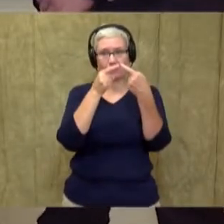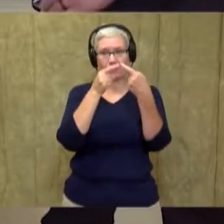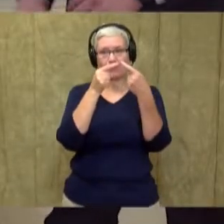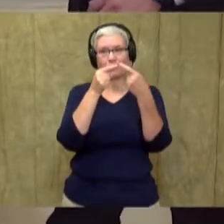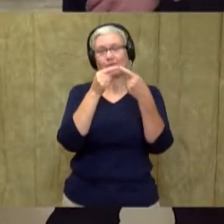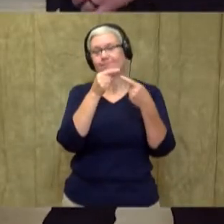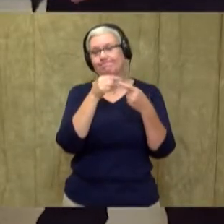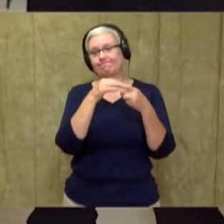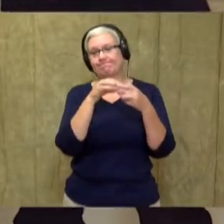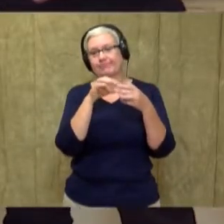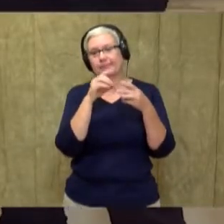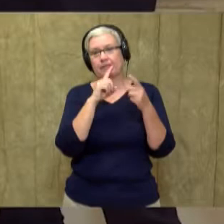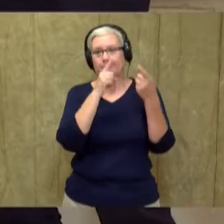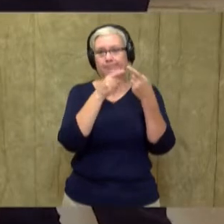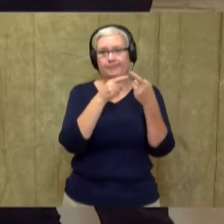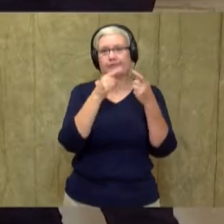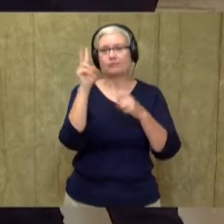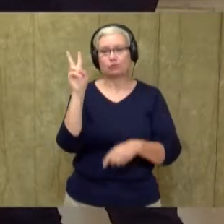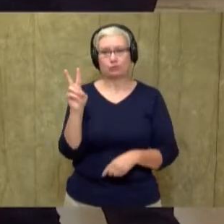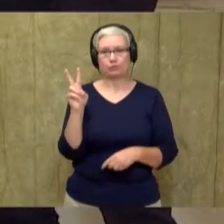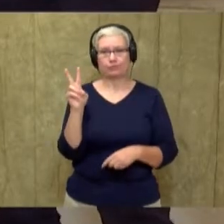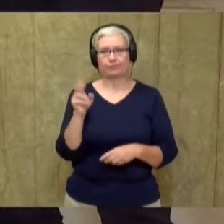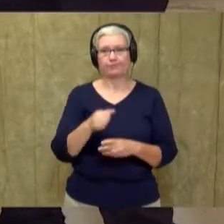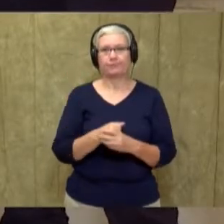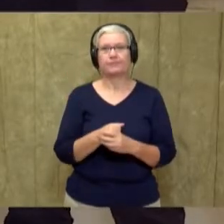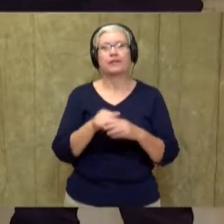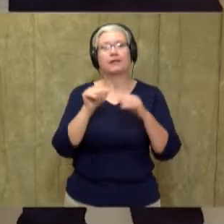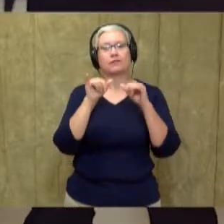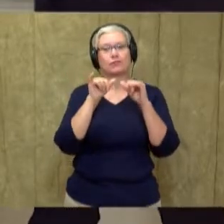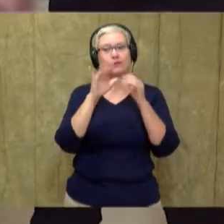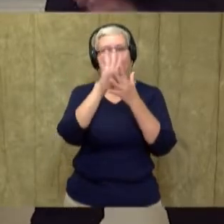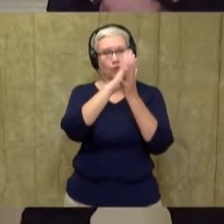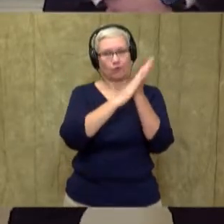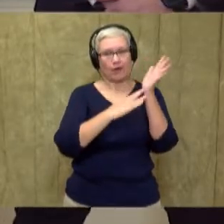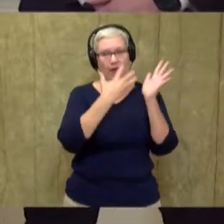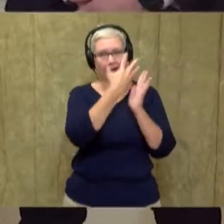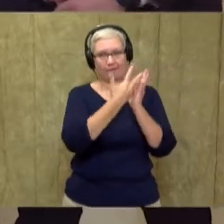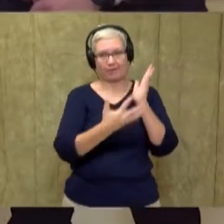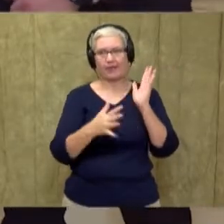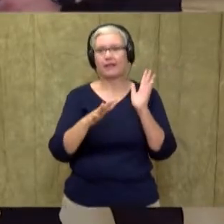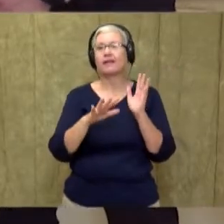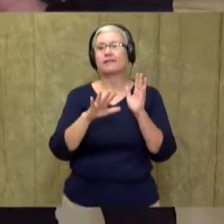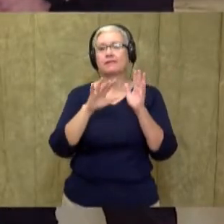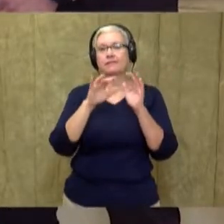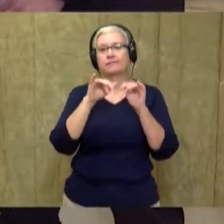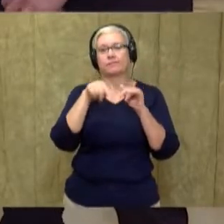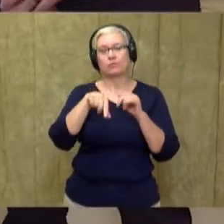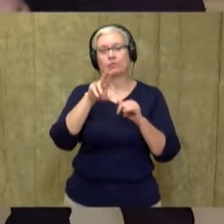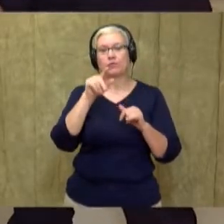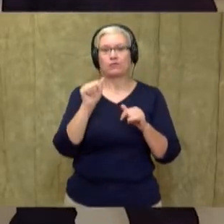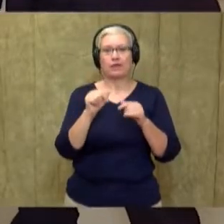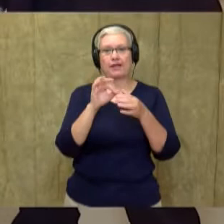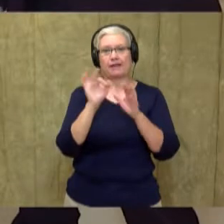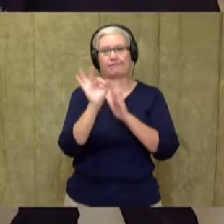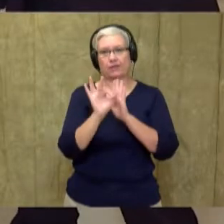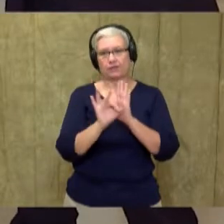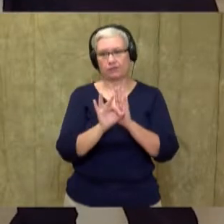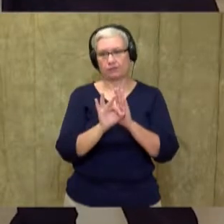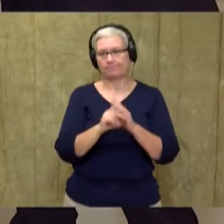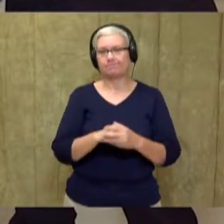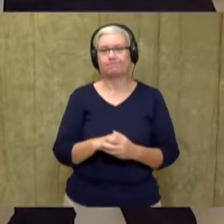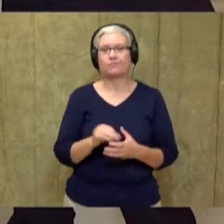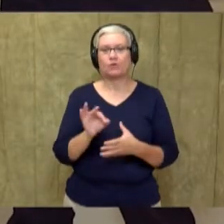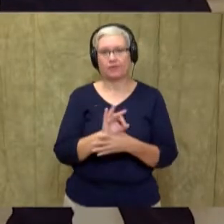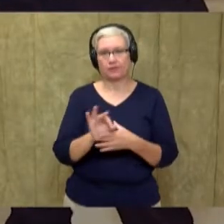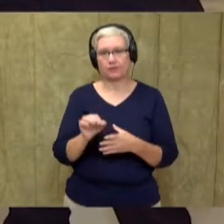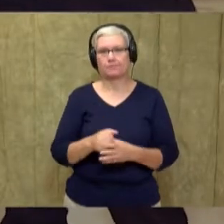is going to be about the graph of quadratic functions, identifying key characteristics, and then thinking about their transformations and how